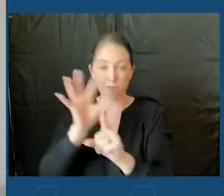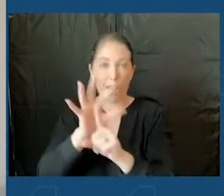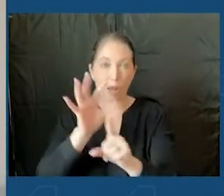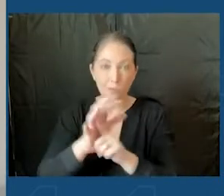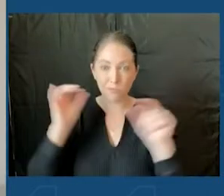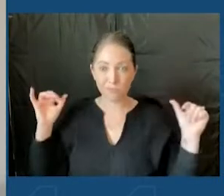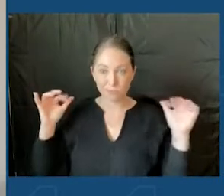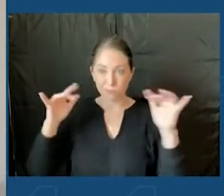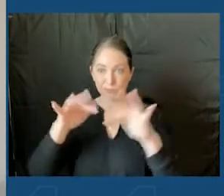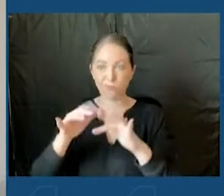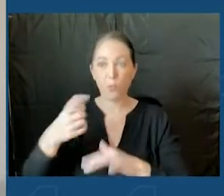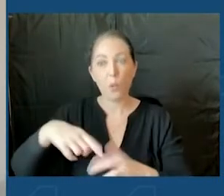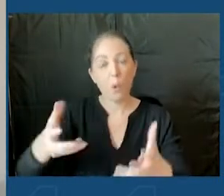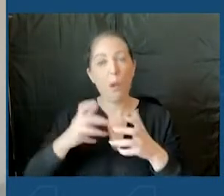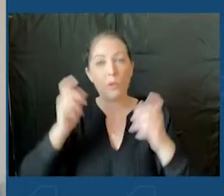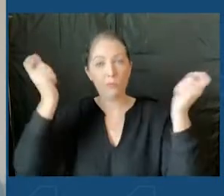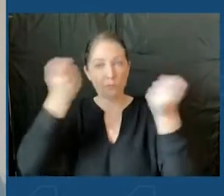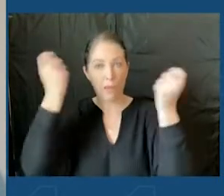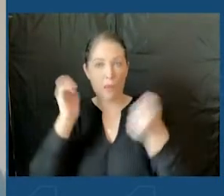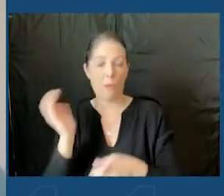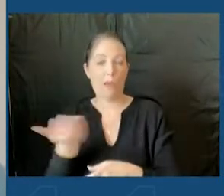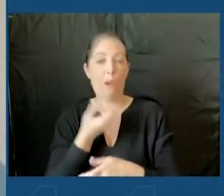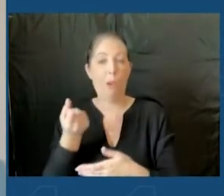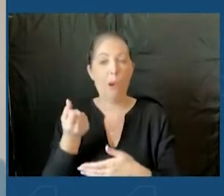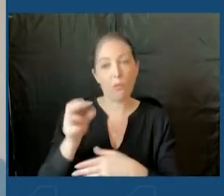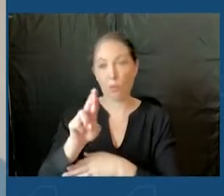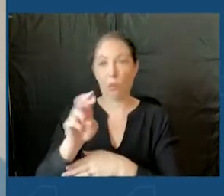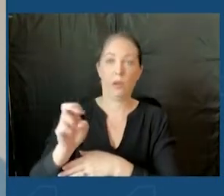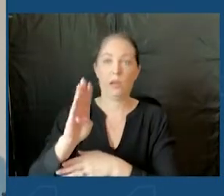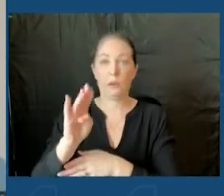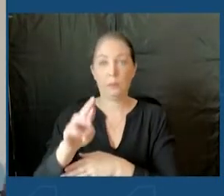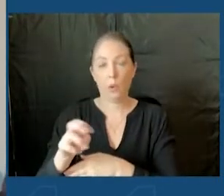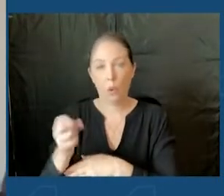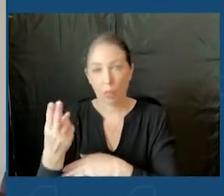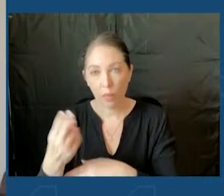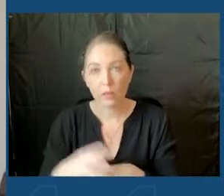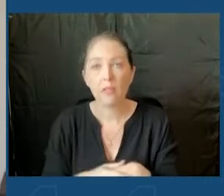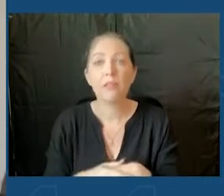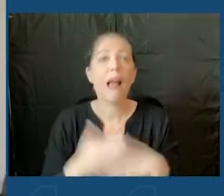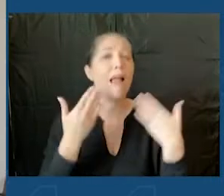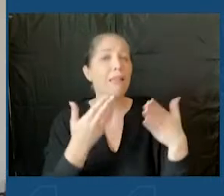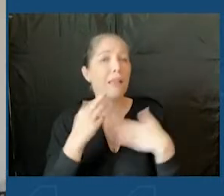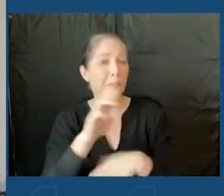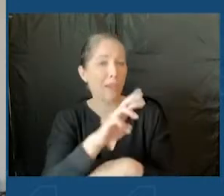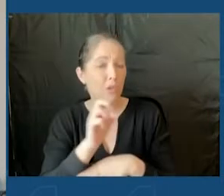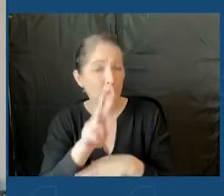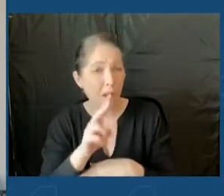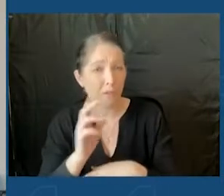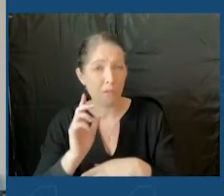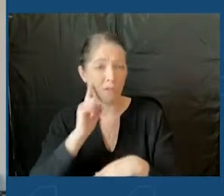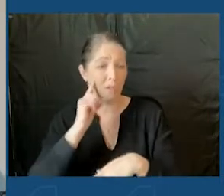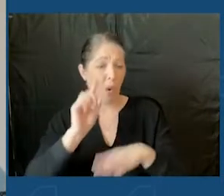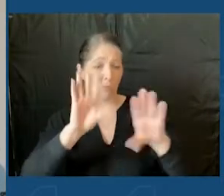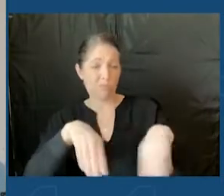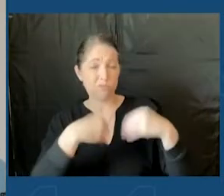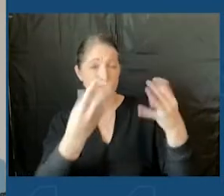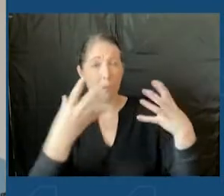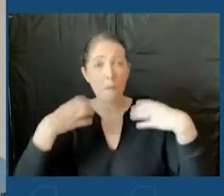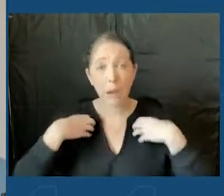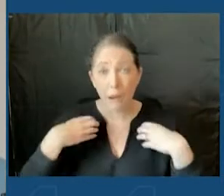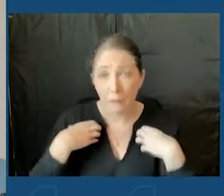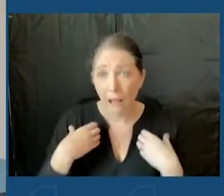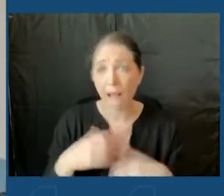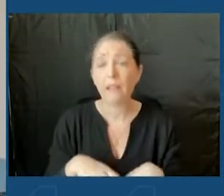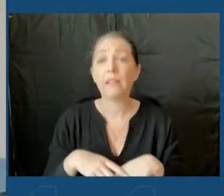our rebirth. So I'm delighted to be here. Thank you, Reverend Bernard, for providing the backpacks here today, and all of you from clergy and